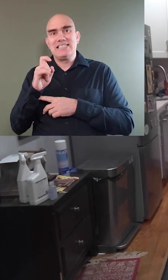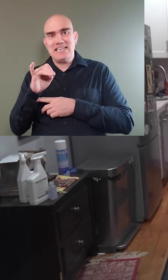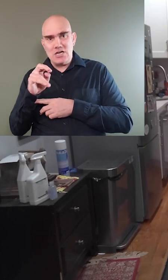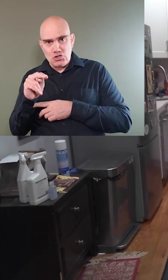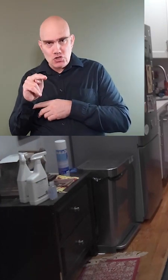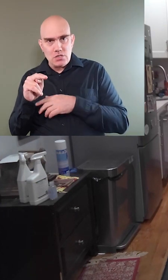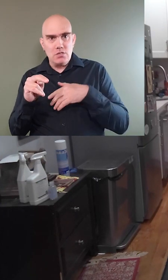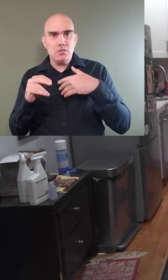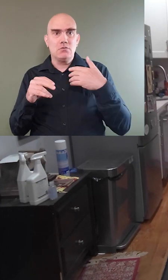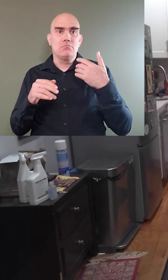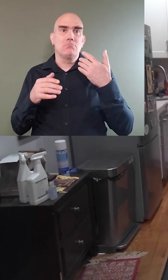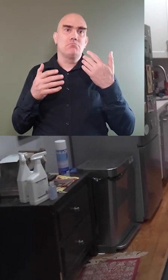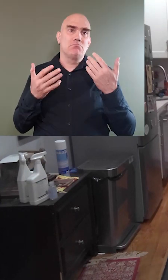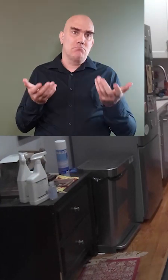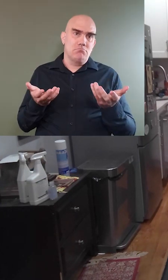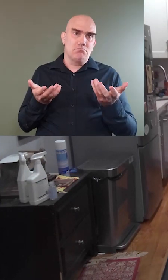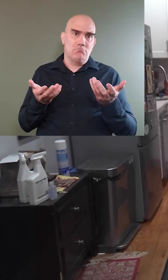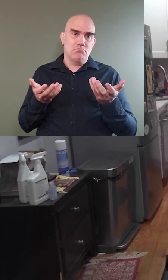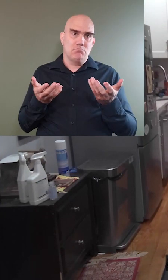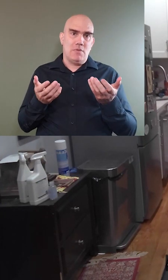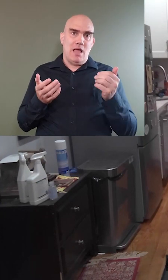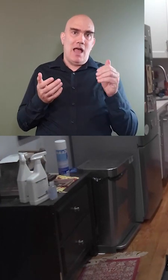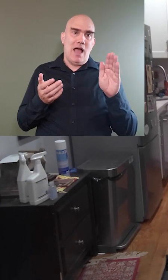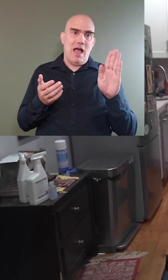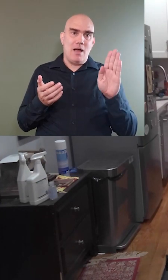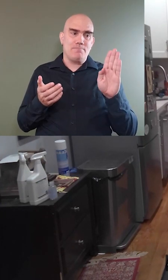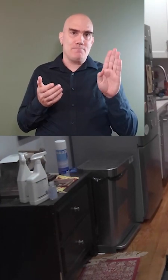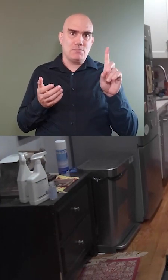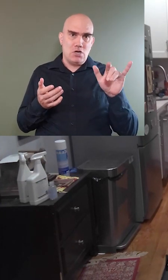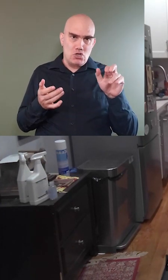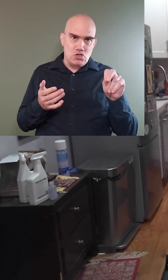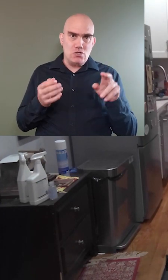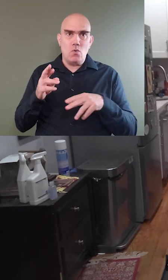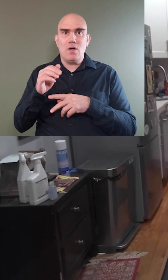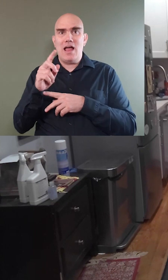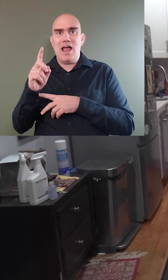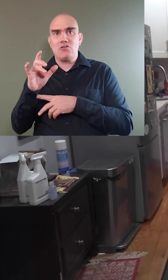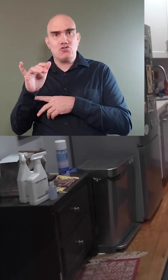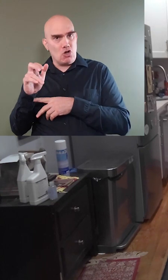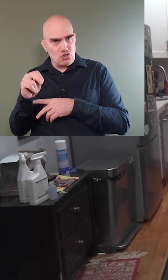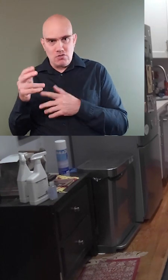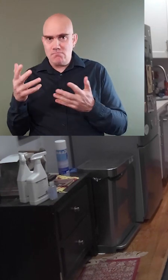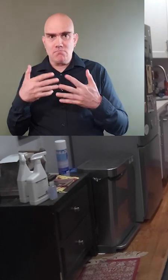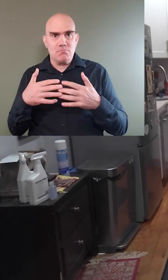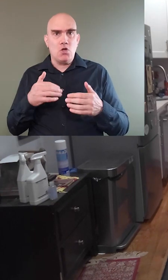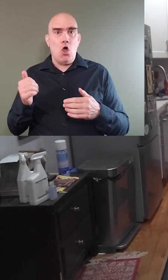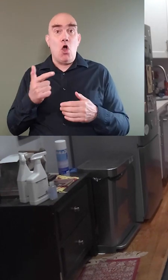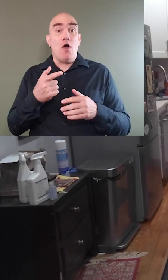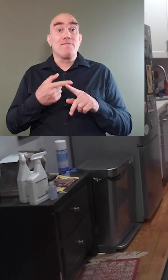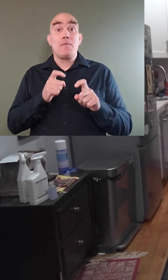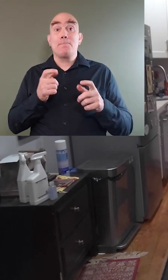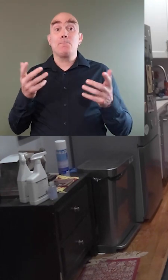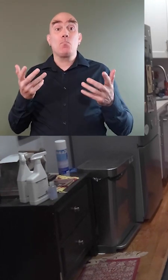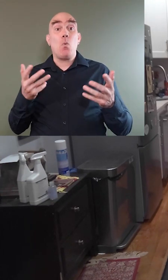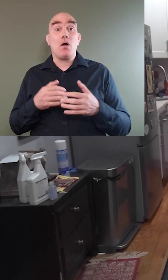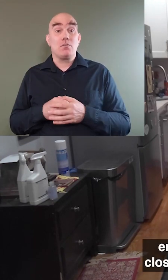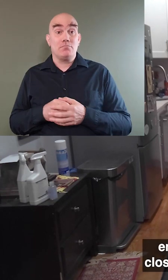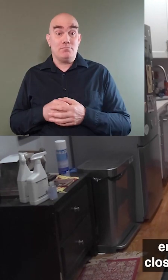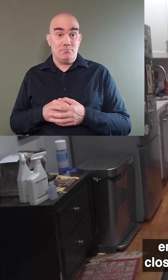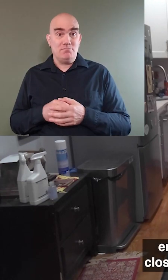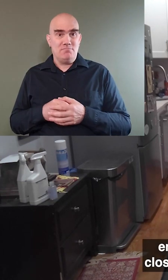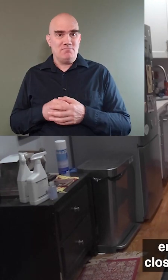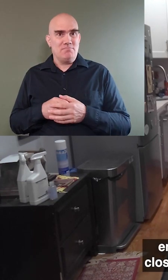or extension, adduction or abduction, it is all coming